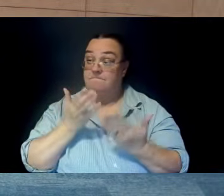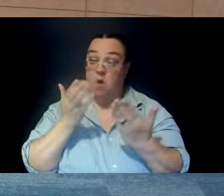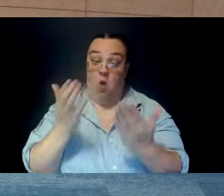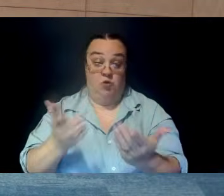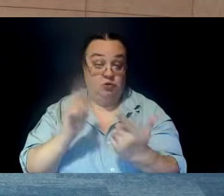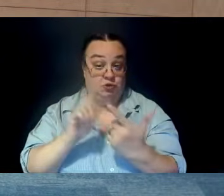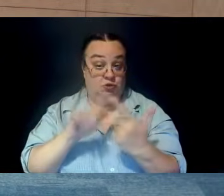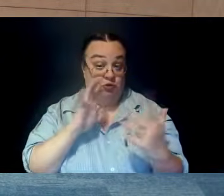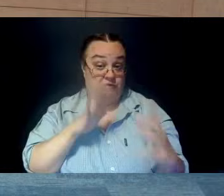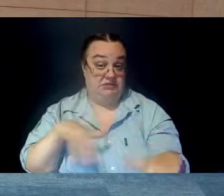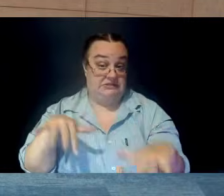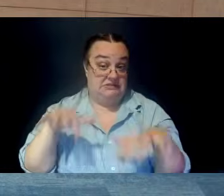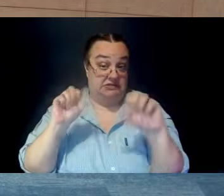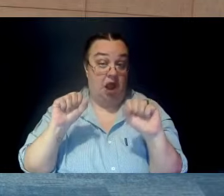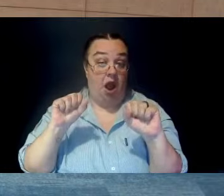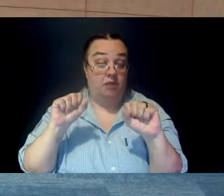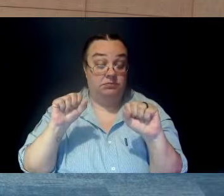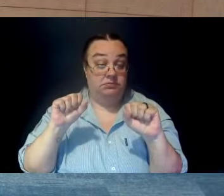adopt